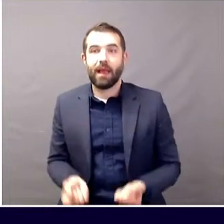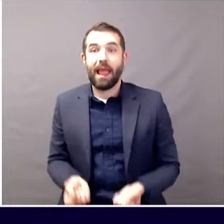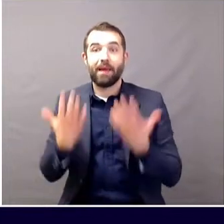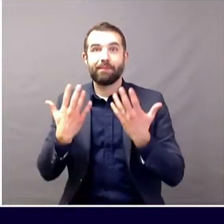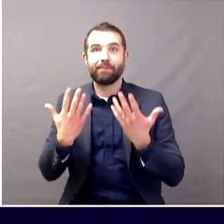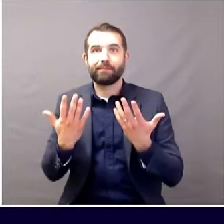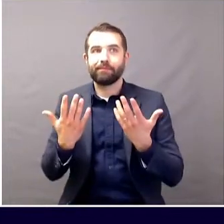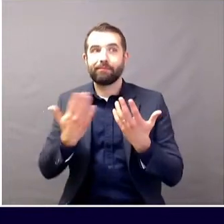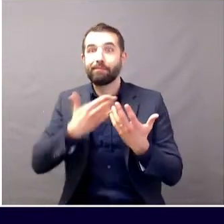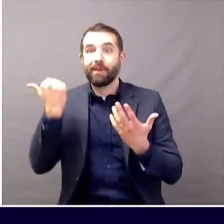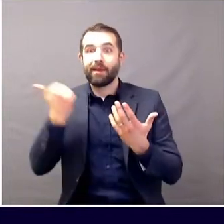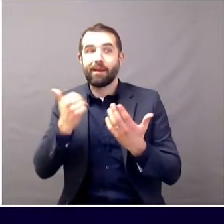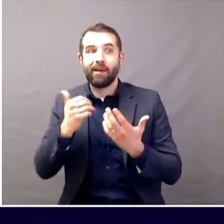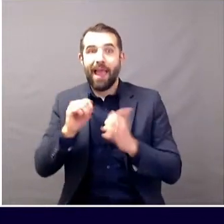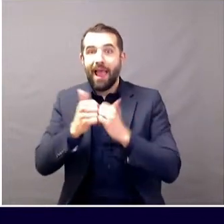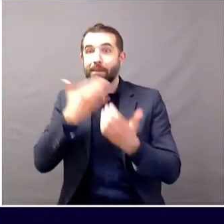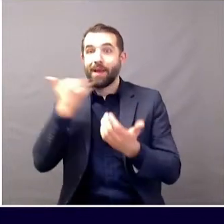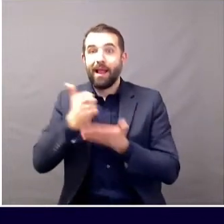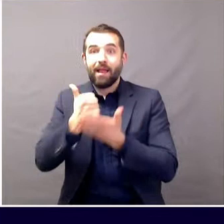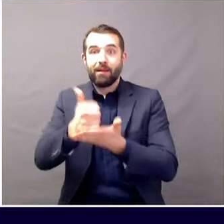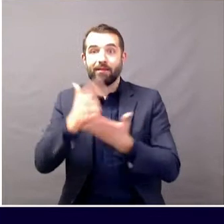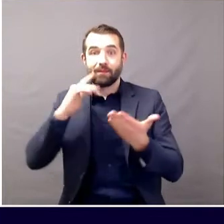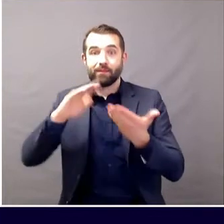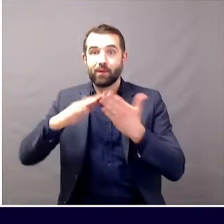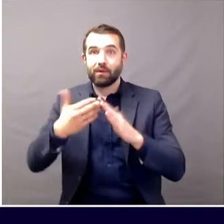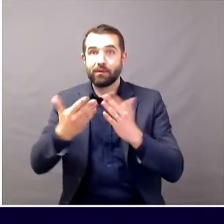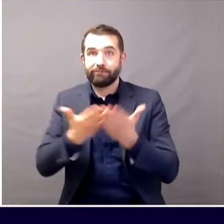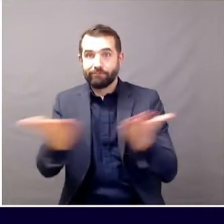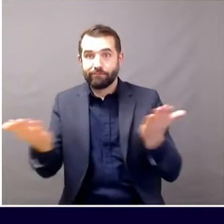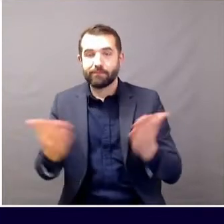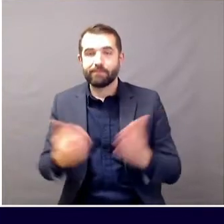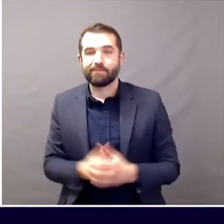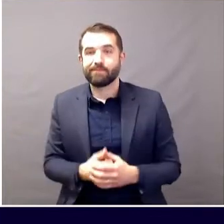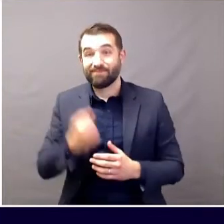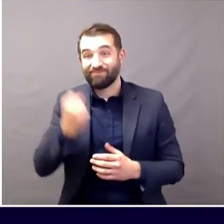help, but we definitely look forward to welcoming them to the table.